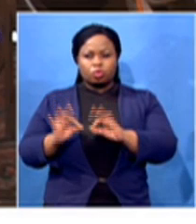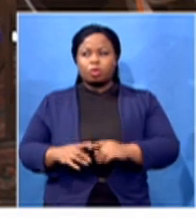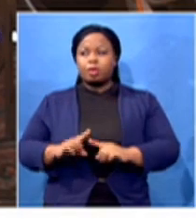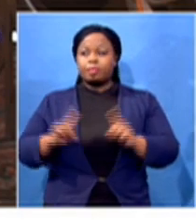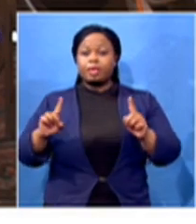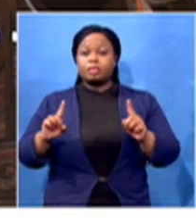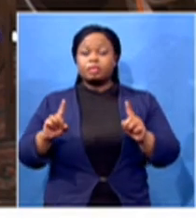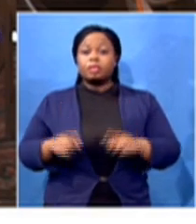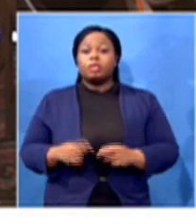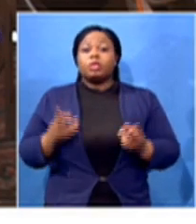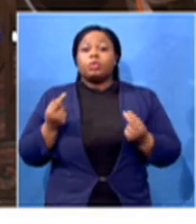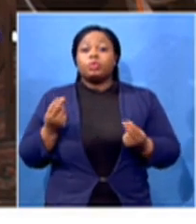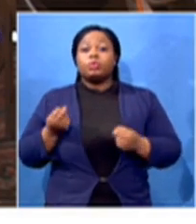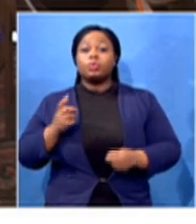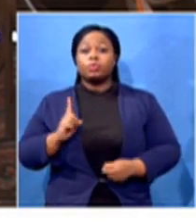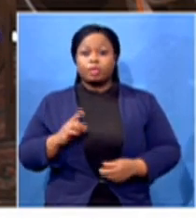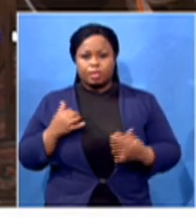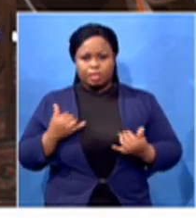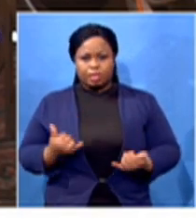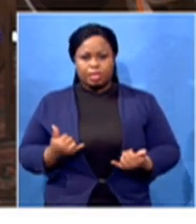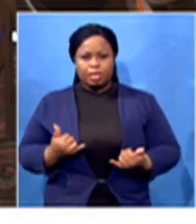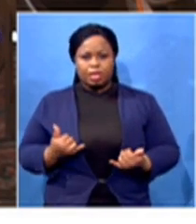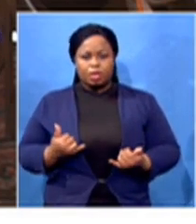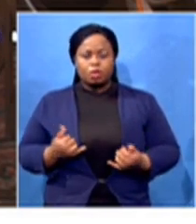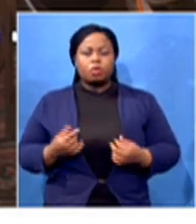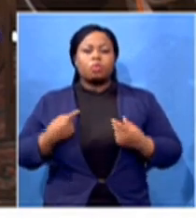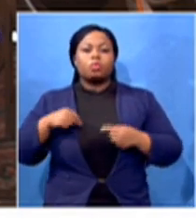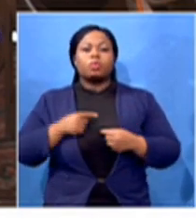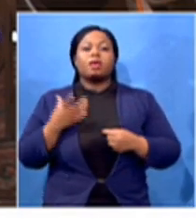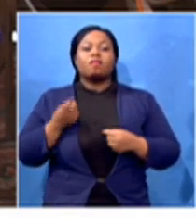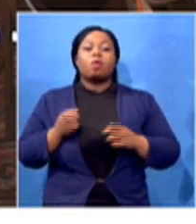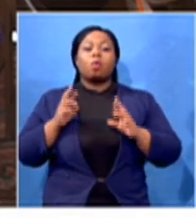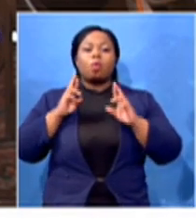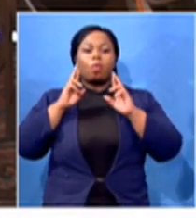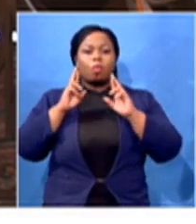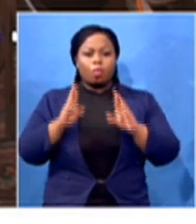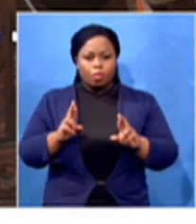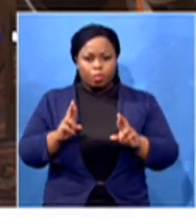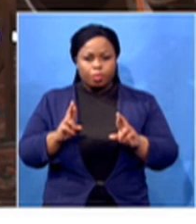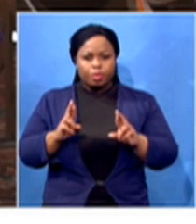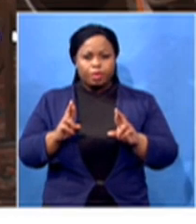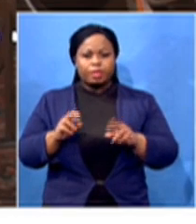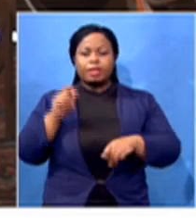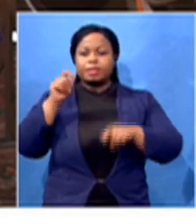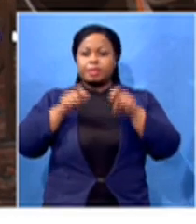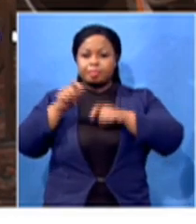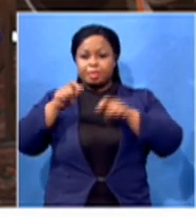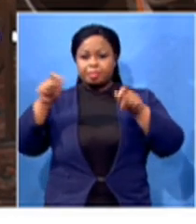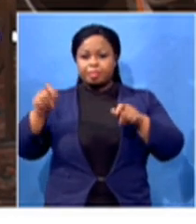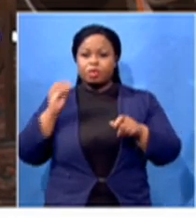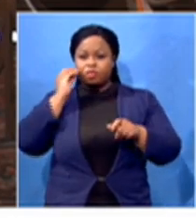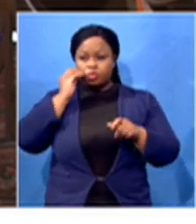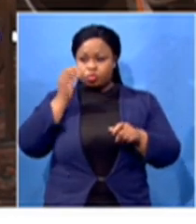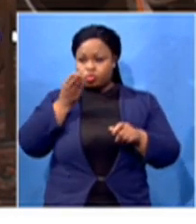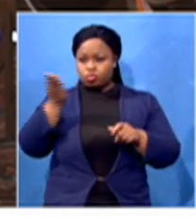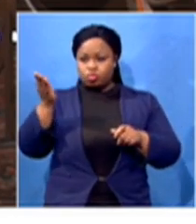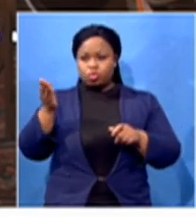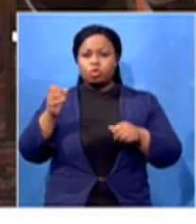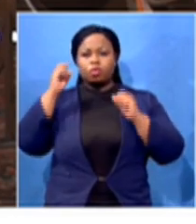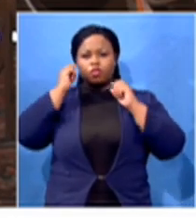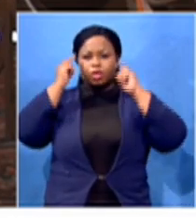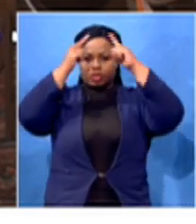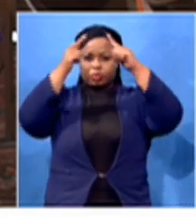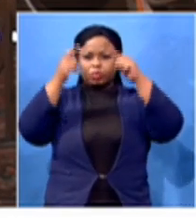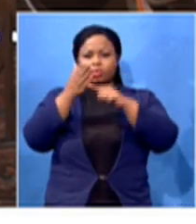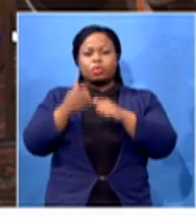what is new now is the hope that Basotho have openly given to this